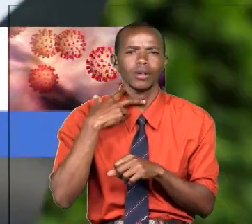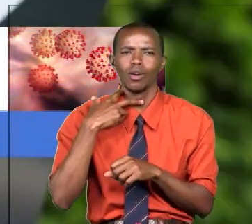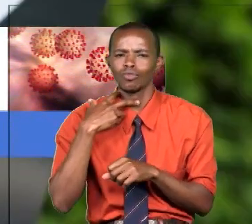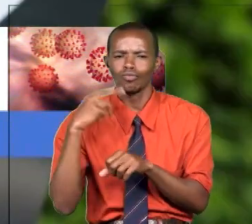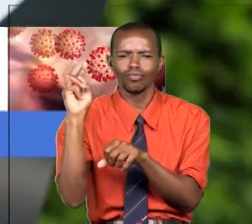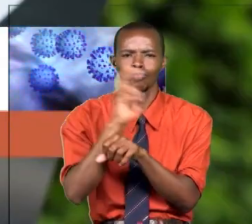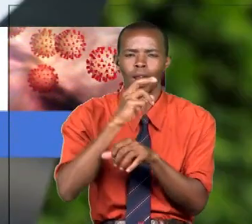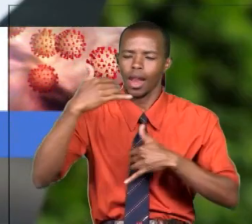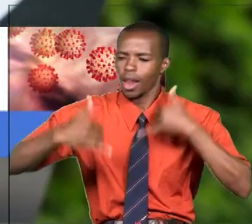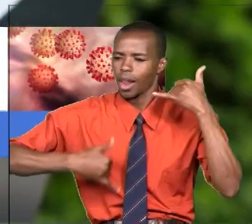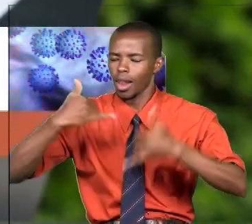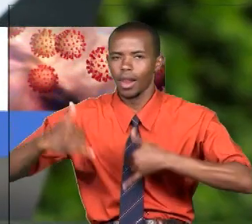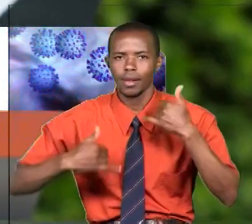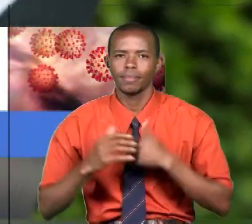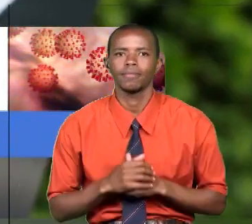entertainment.